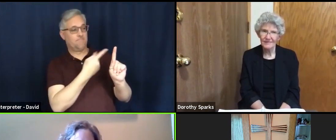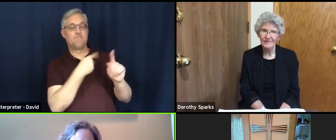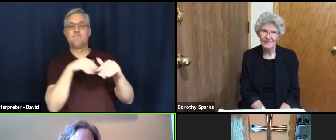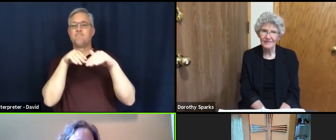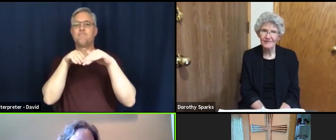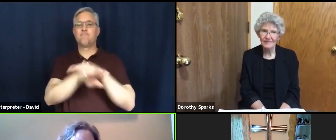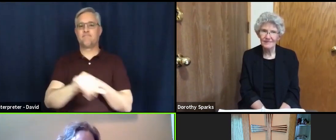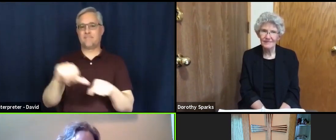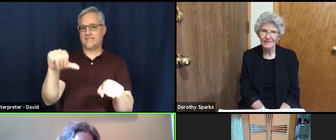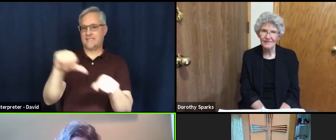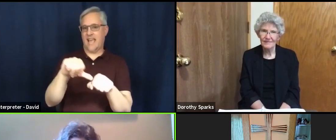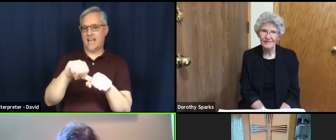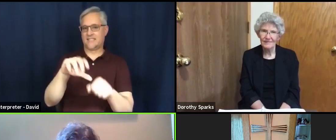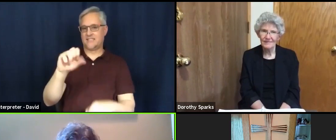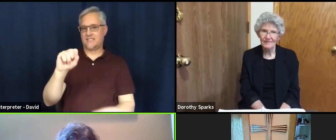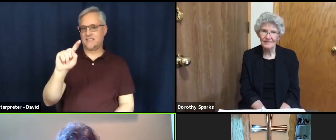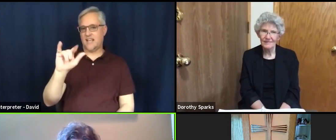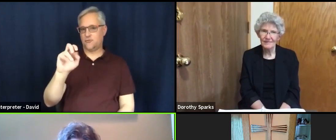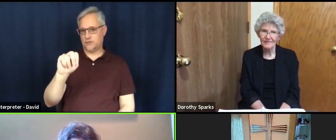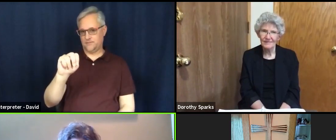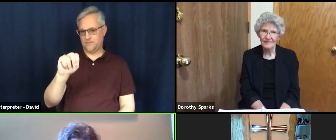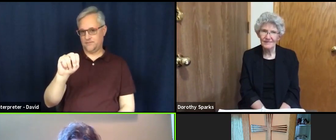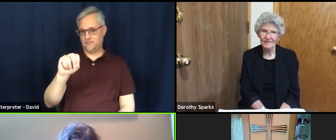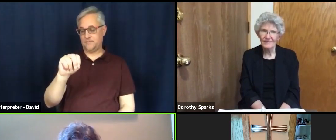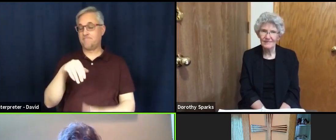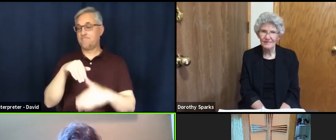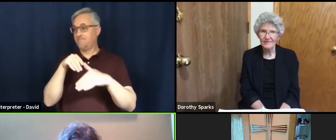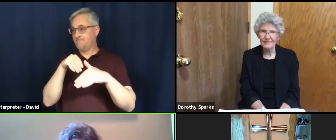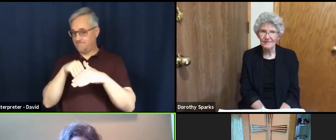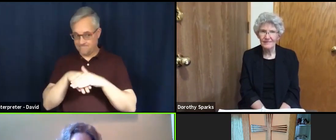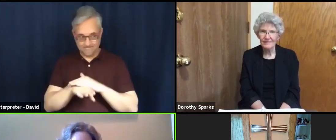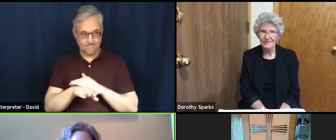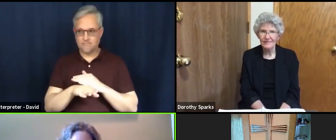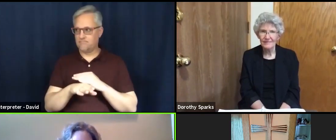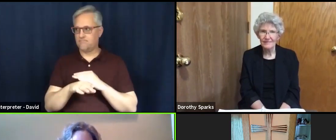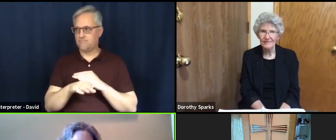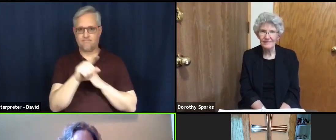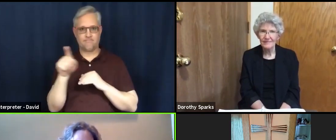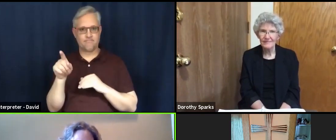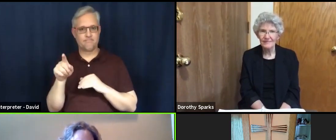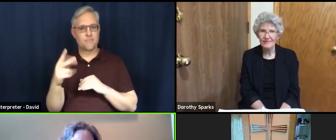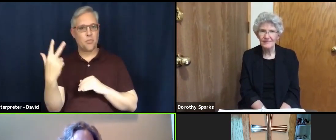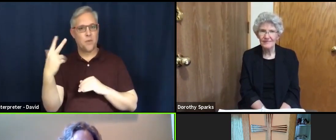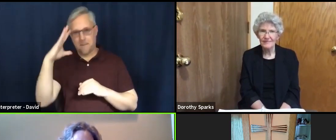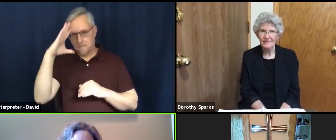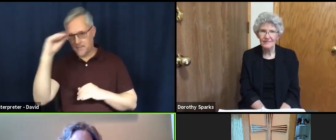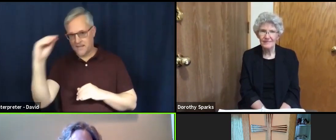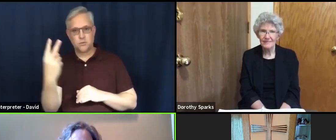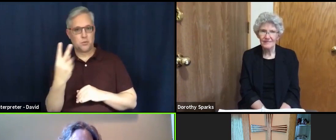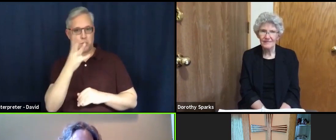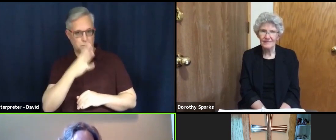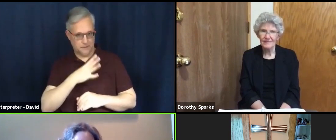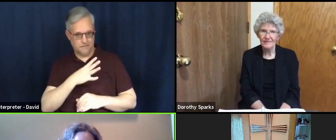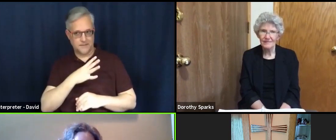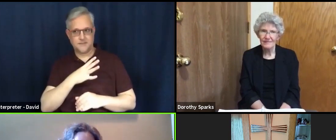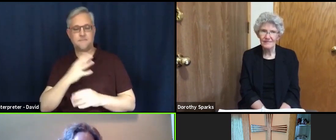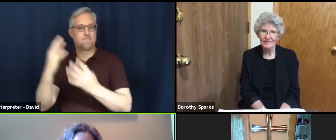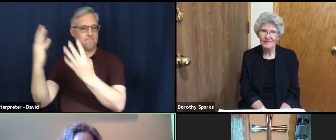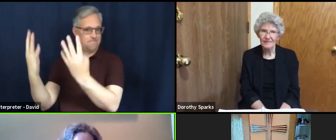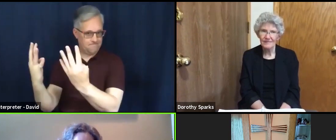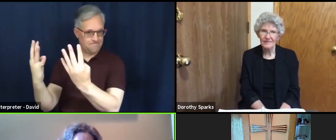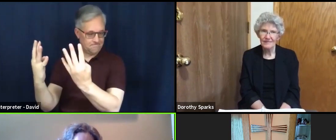There were three men and two women in the gas station. when they walked in,